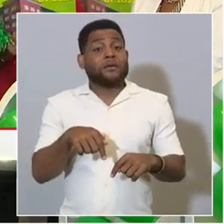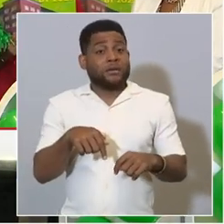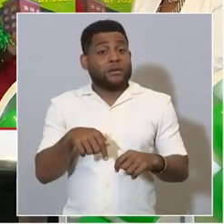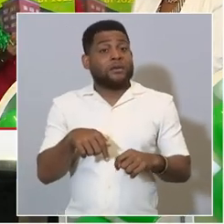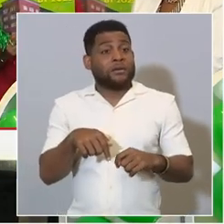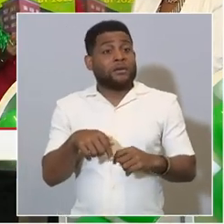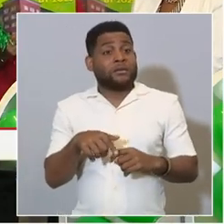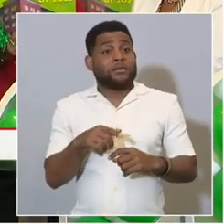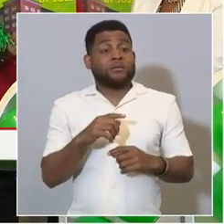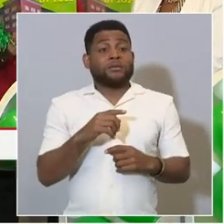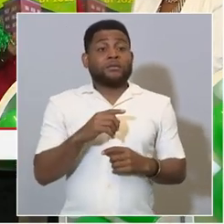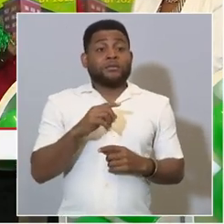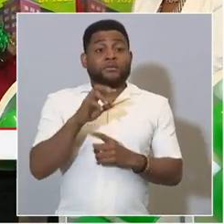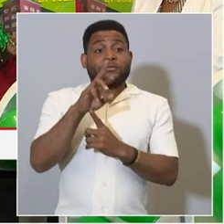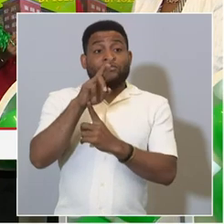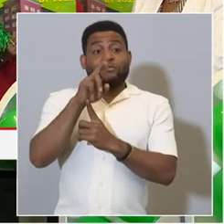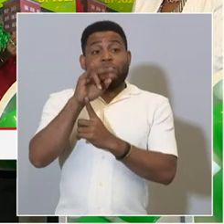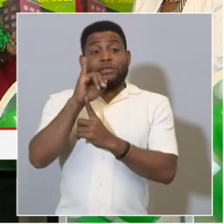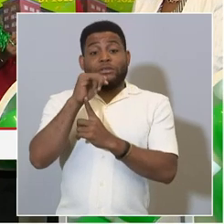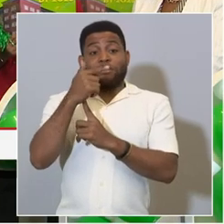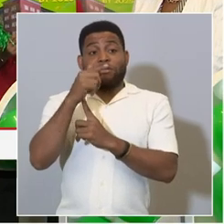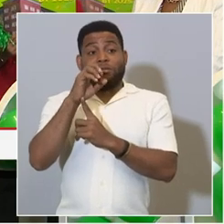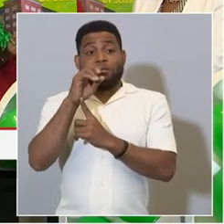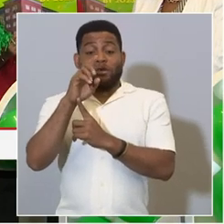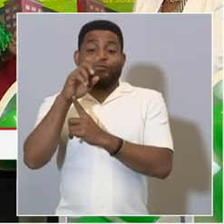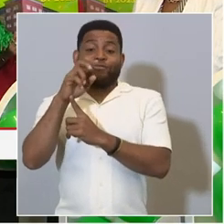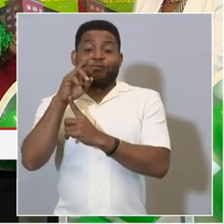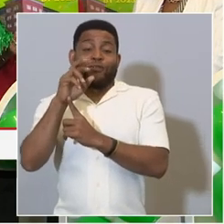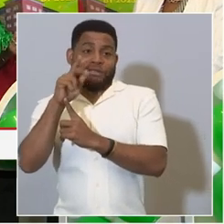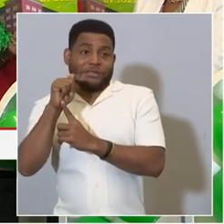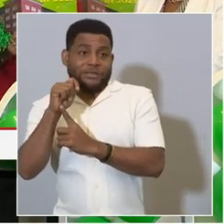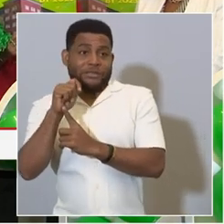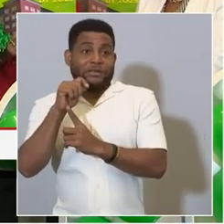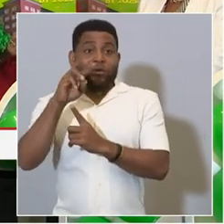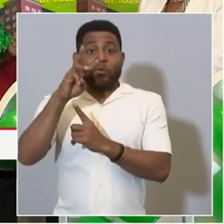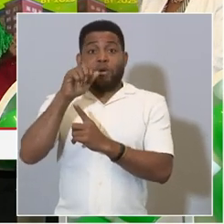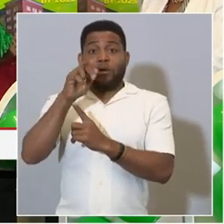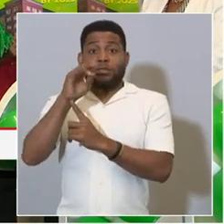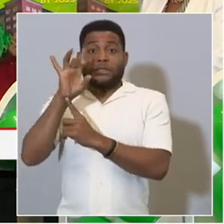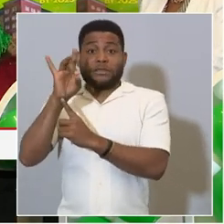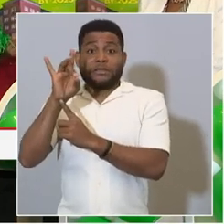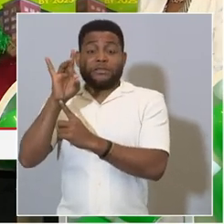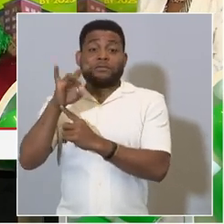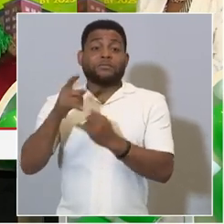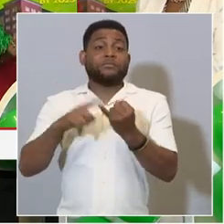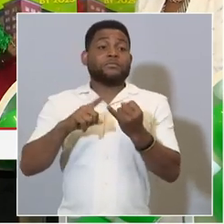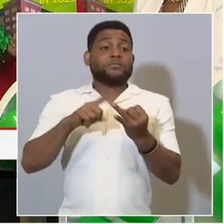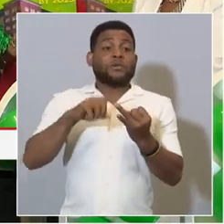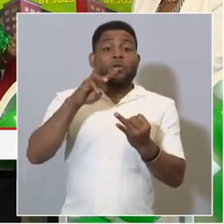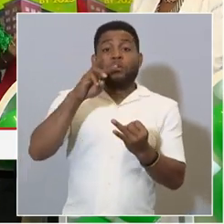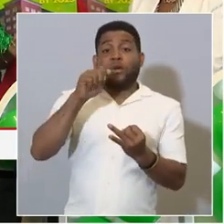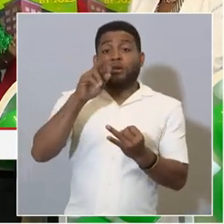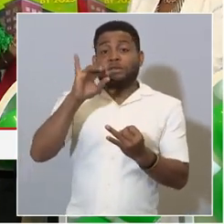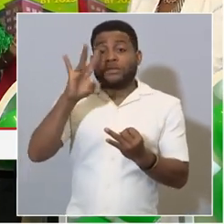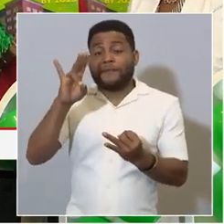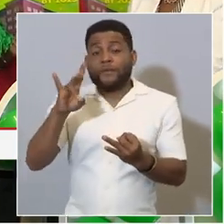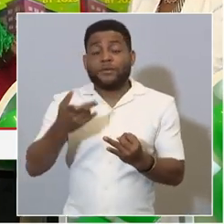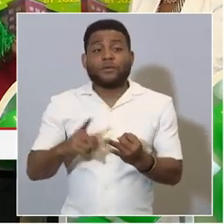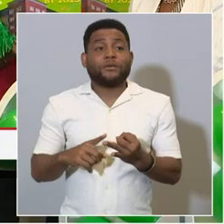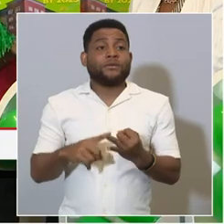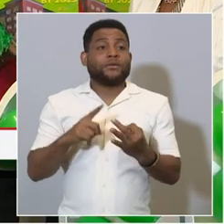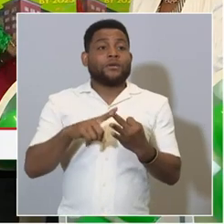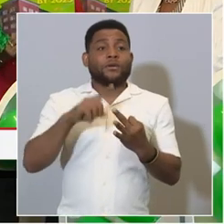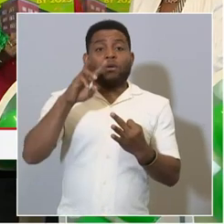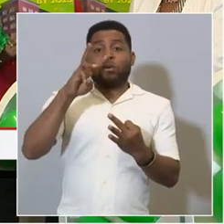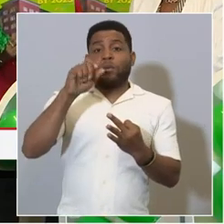in Ward 8, H.R. Crawford Gardens in Ward 7, the Emblem Noma Union Market Project in Ward